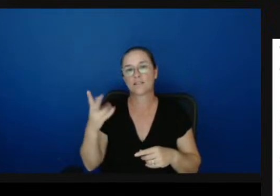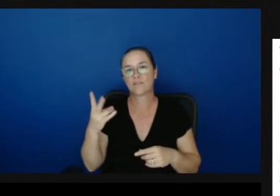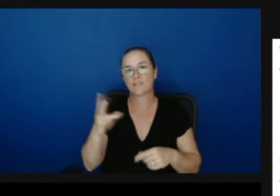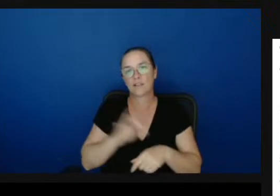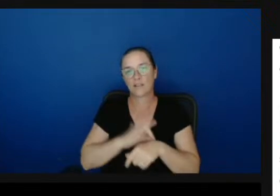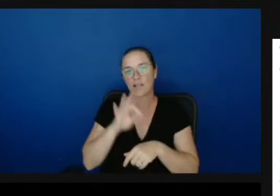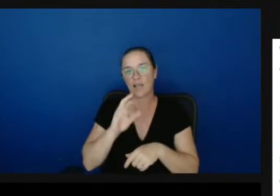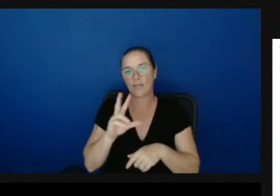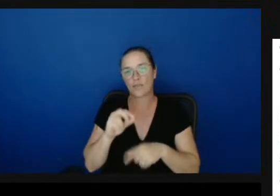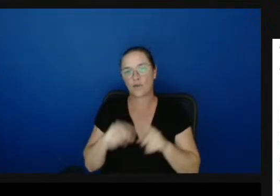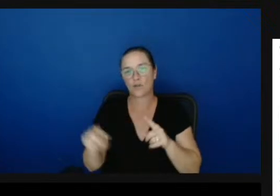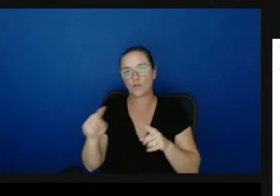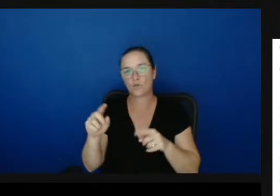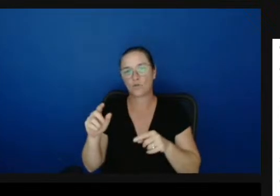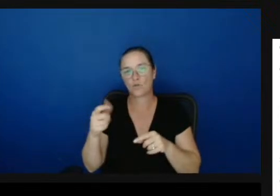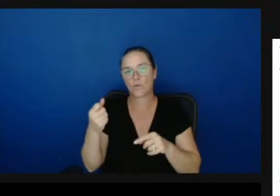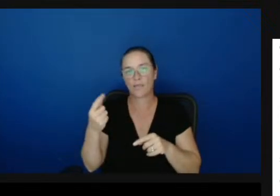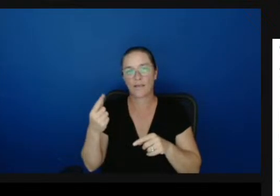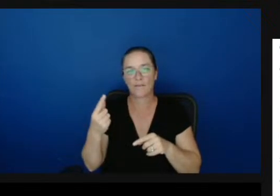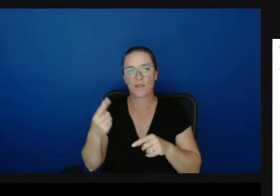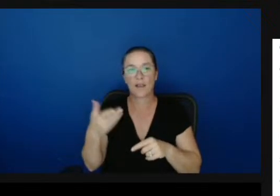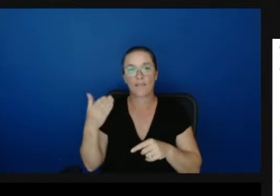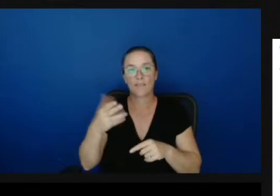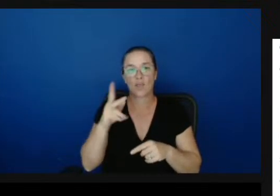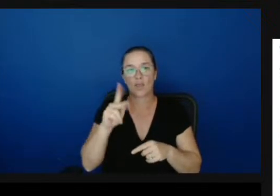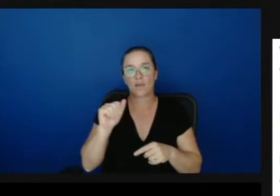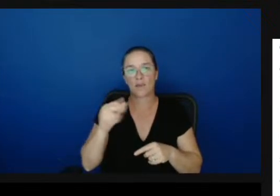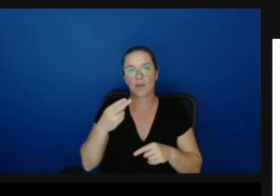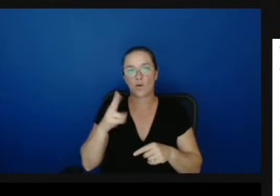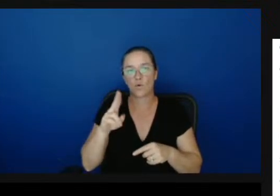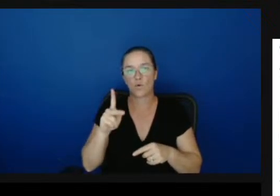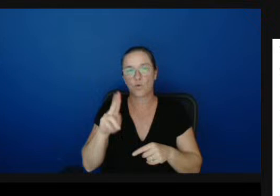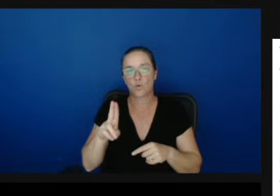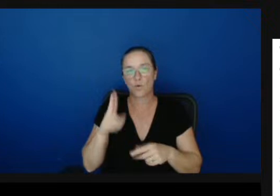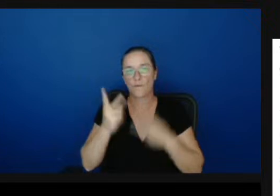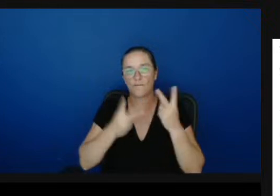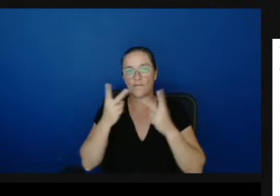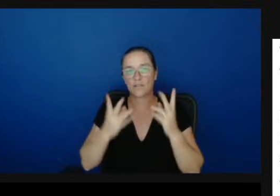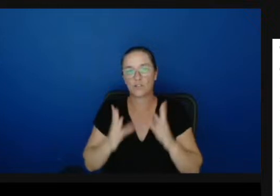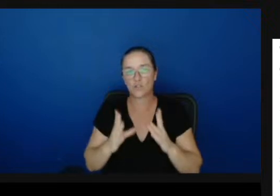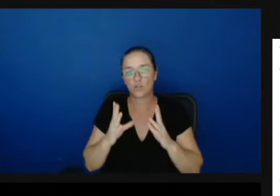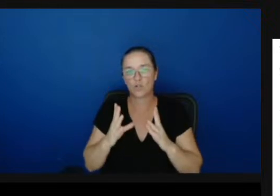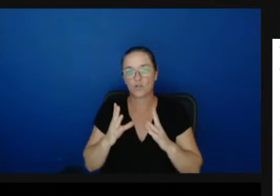at Kahuku Visitor Center will be Dr. Don Swanson